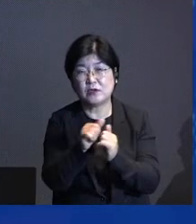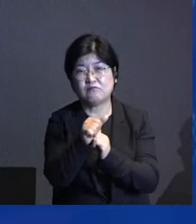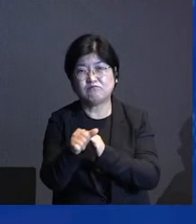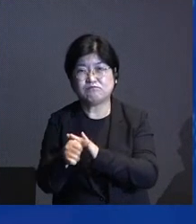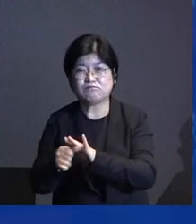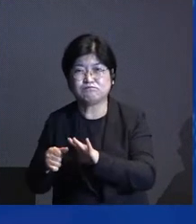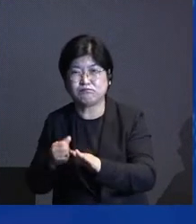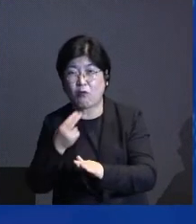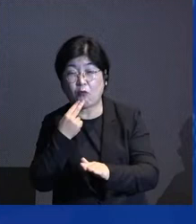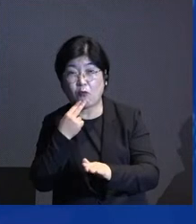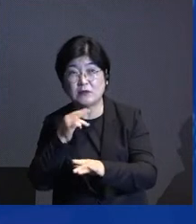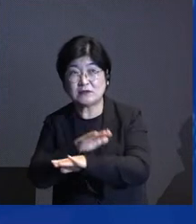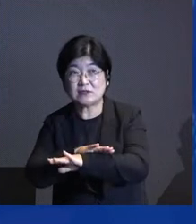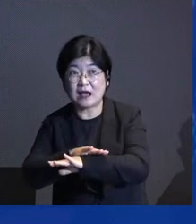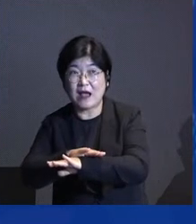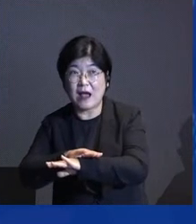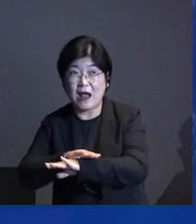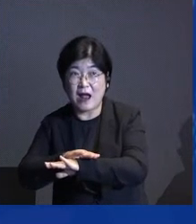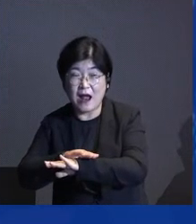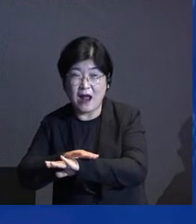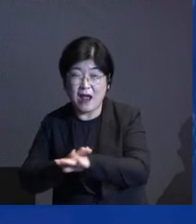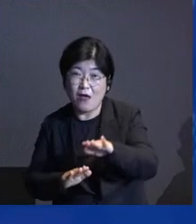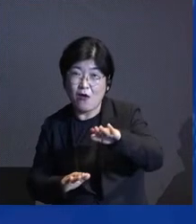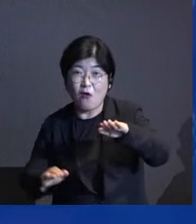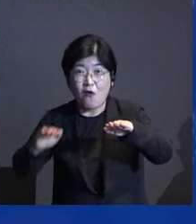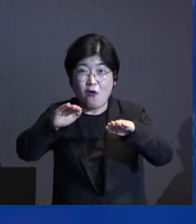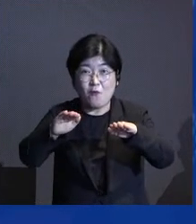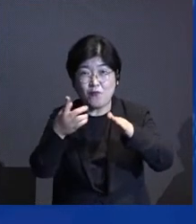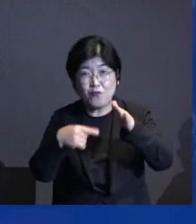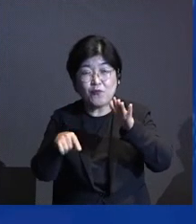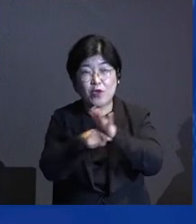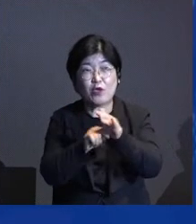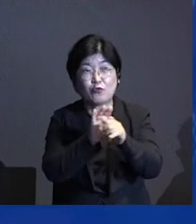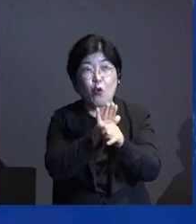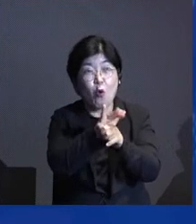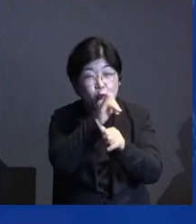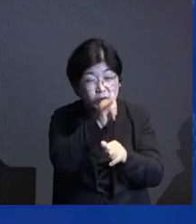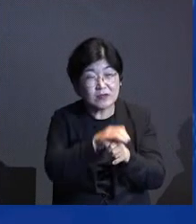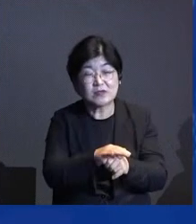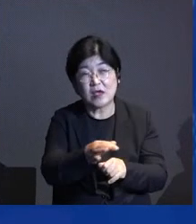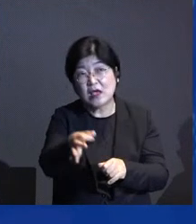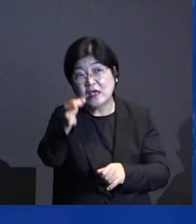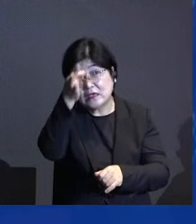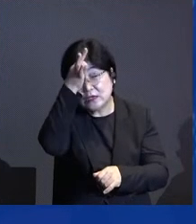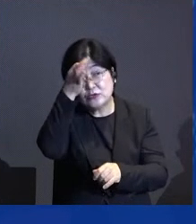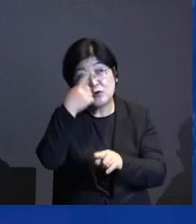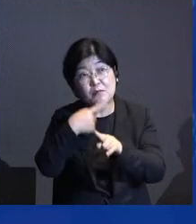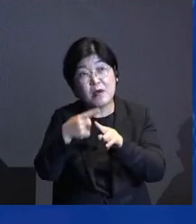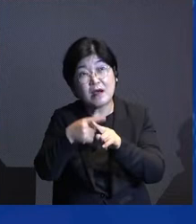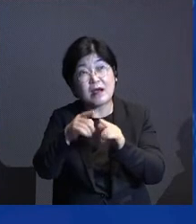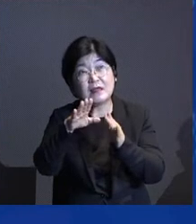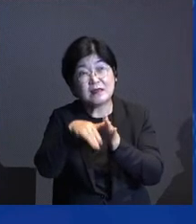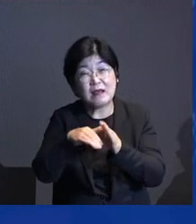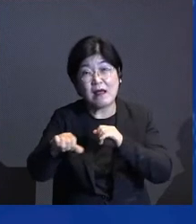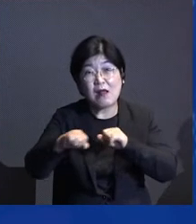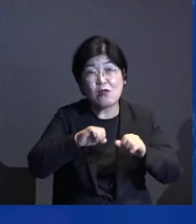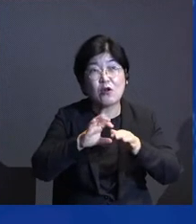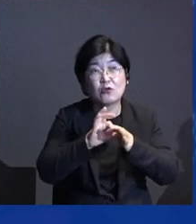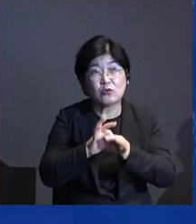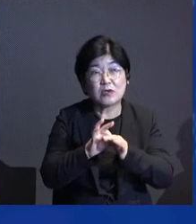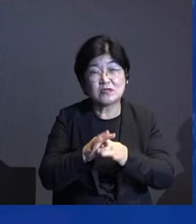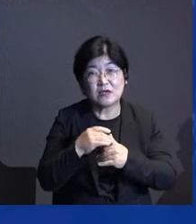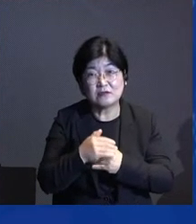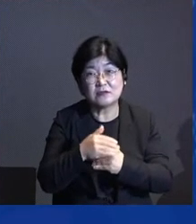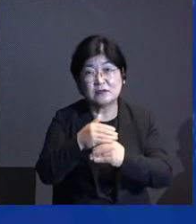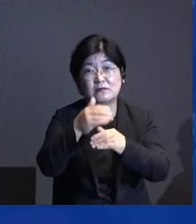and especially access to technology is also an activity under this component that it